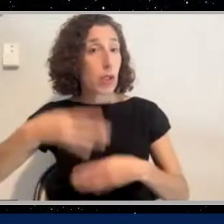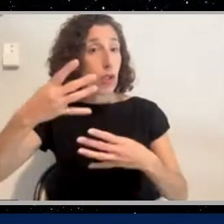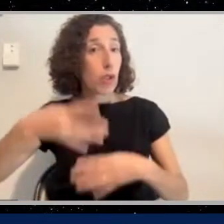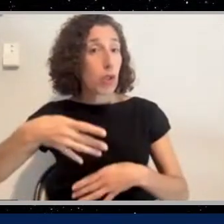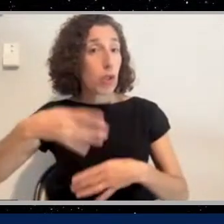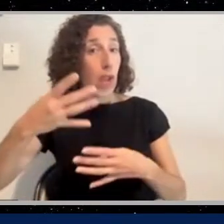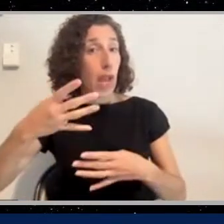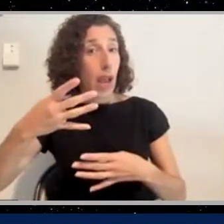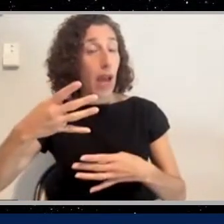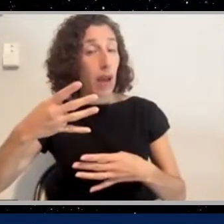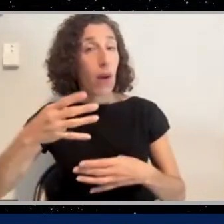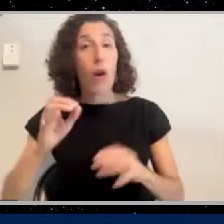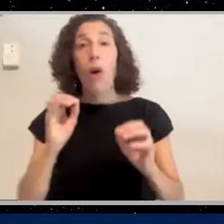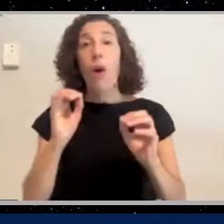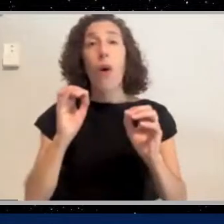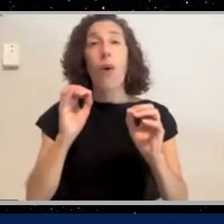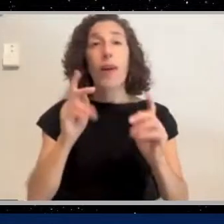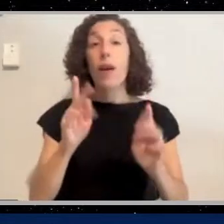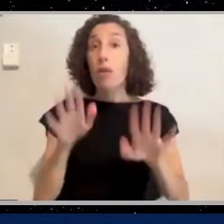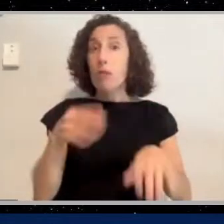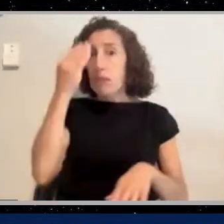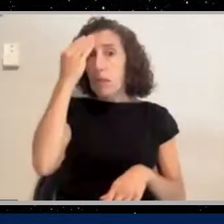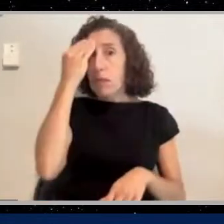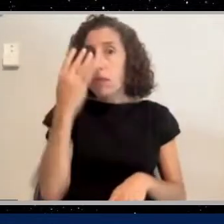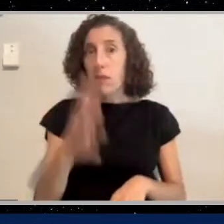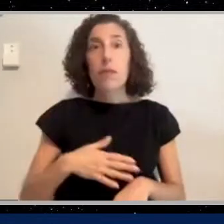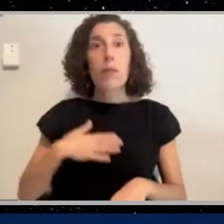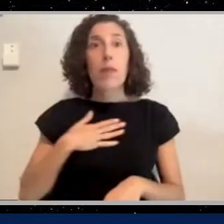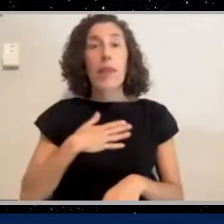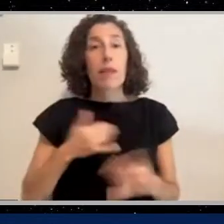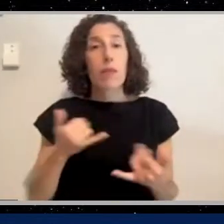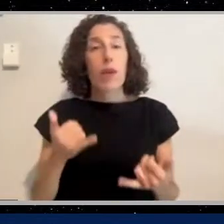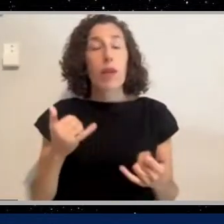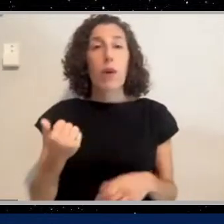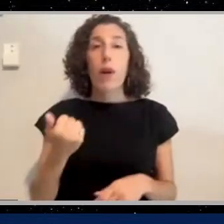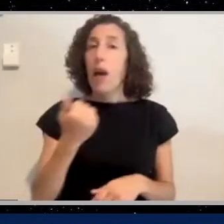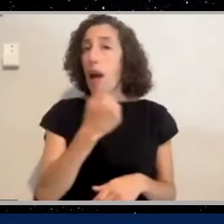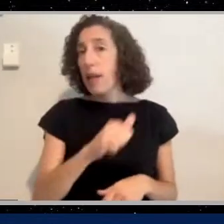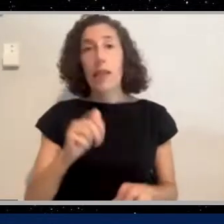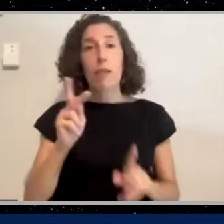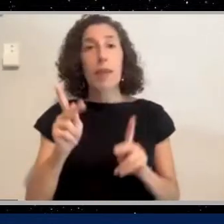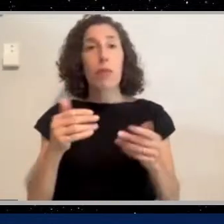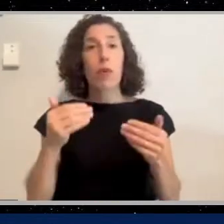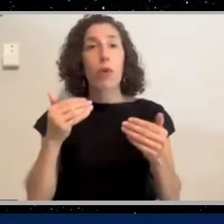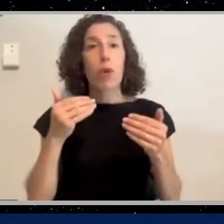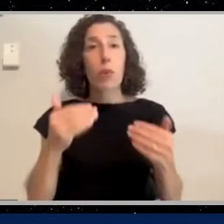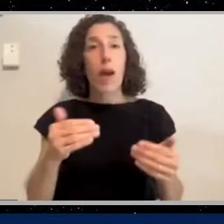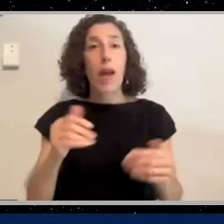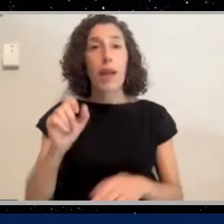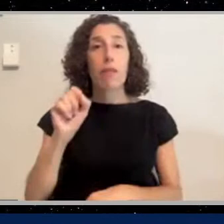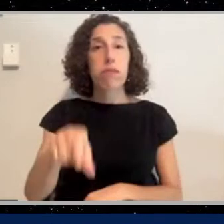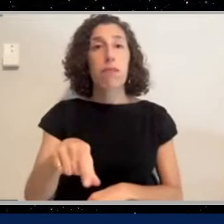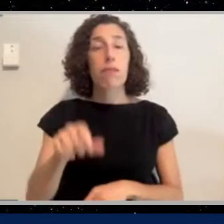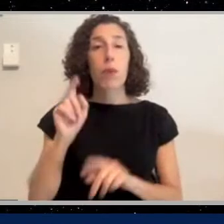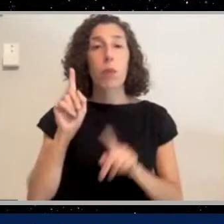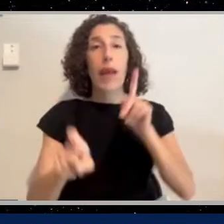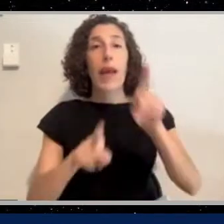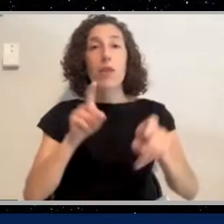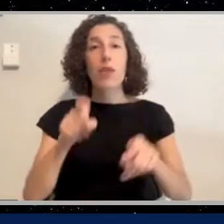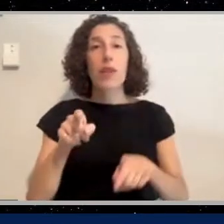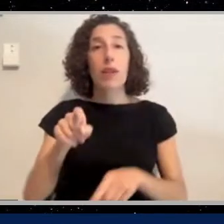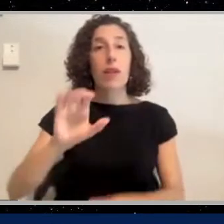more. Remember, folks, if you're watching and you have a question for us, tag us in chat, and we will take some of your questions for our ambassadors